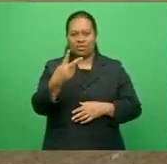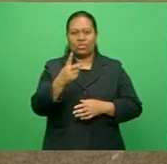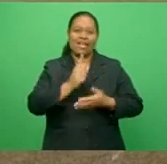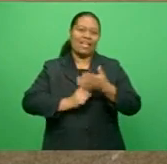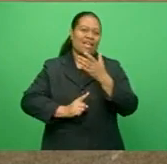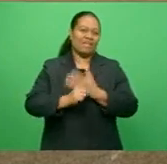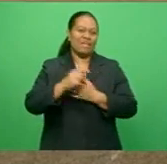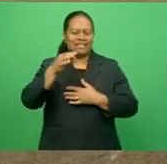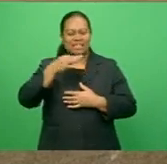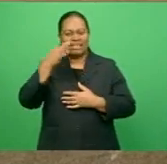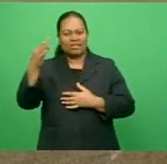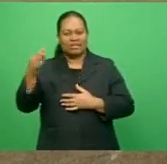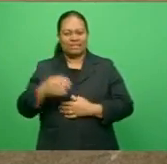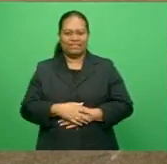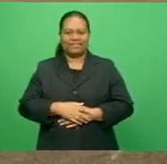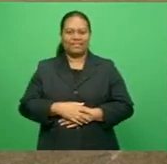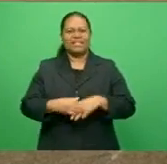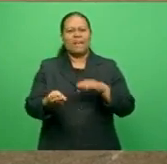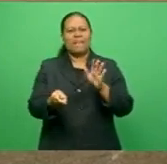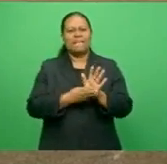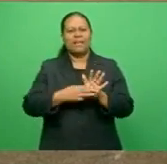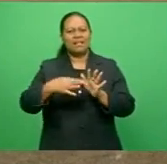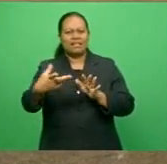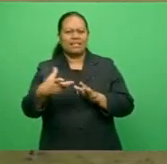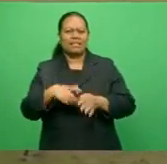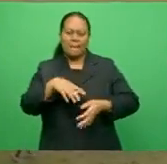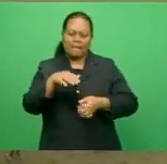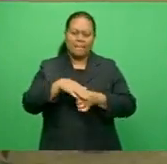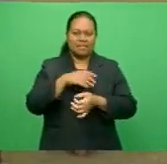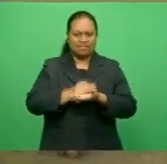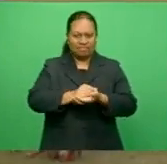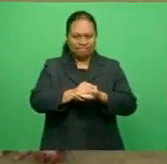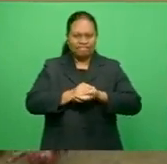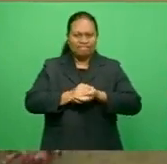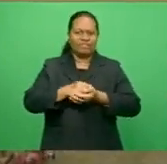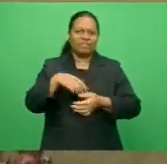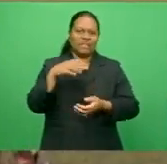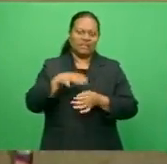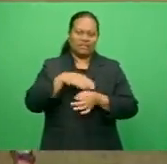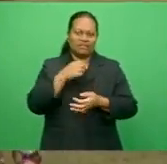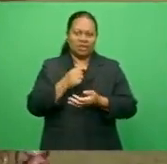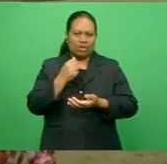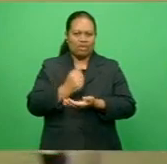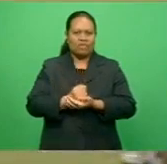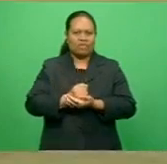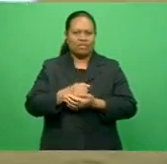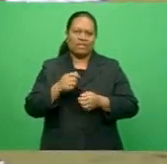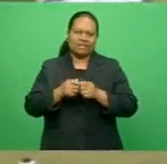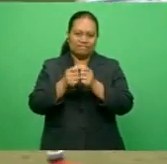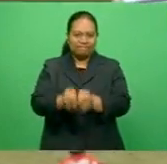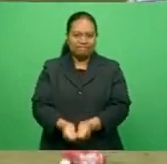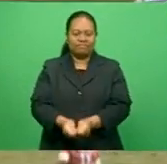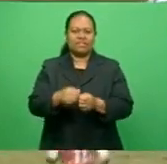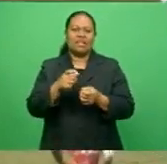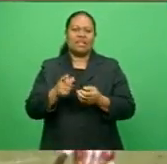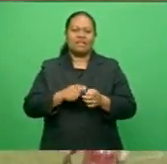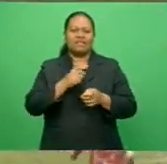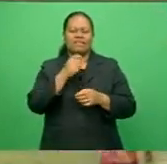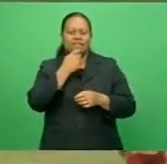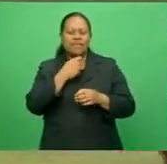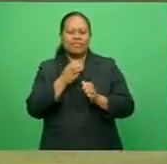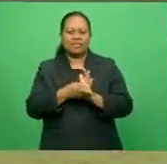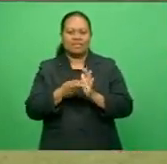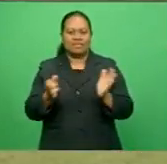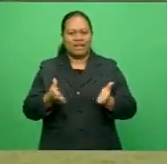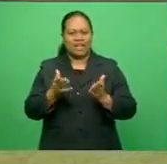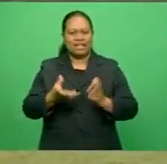at Lawanga Park. Meli Nakarawa sealed the win for Namosi, scoring a brilliant setup try in the last few minutes of play. Manager